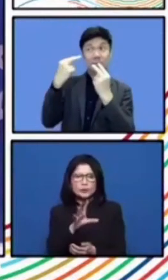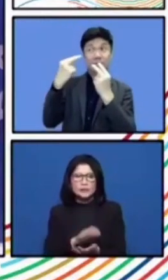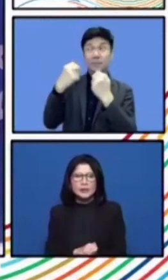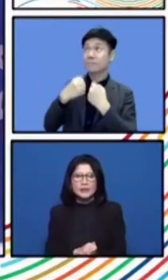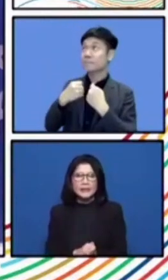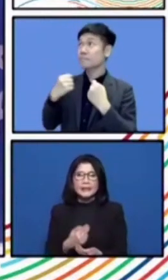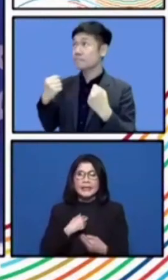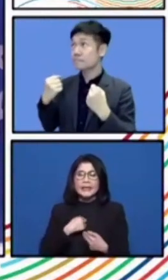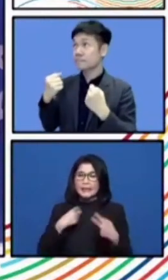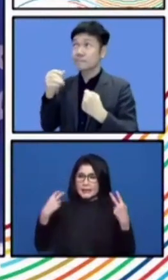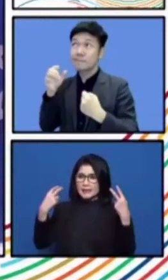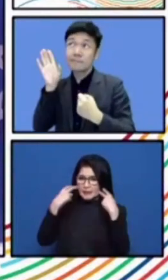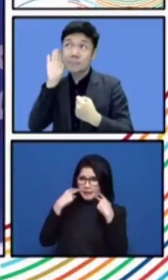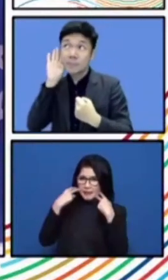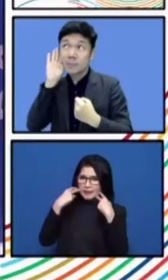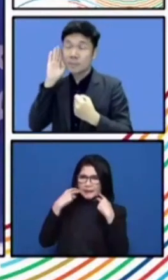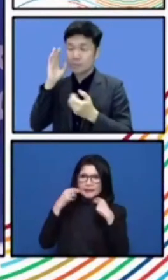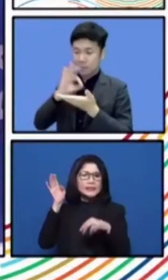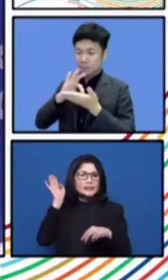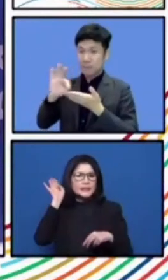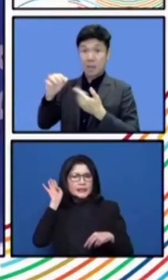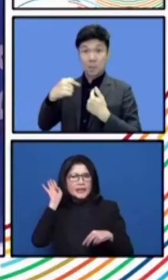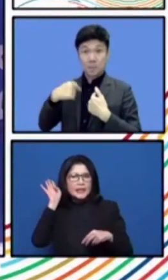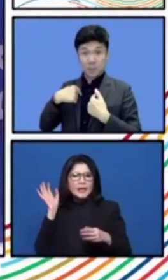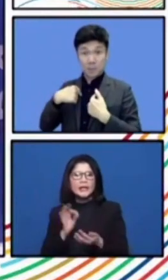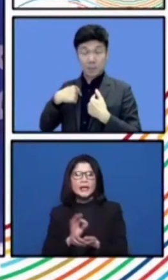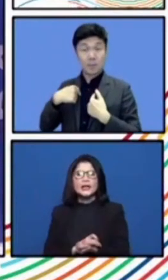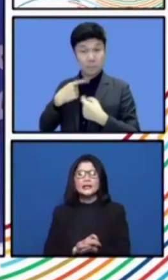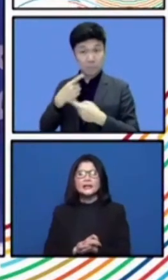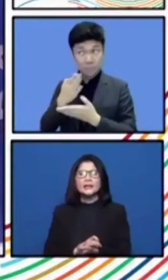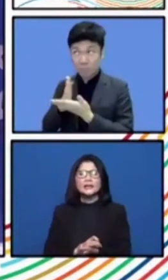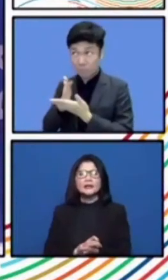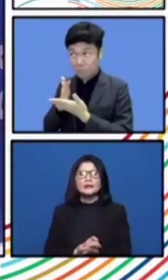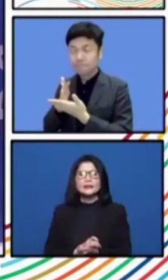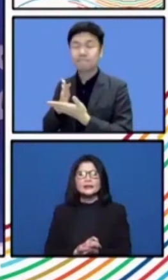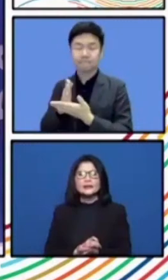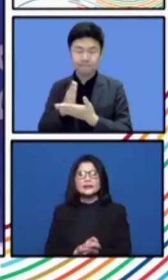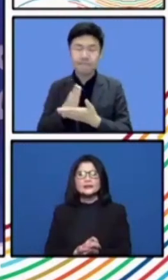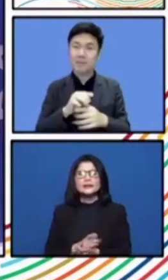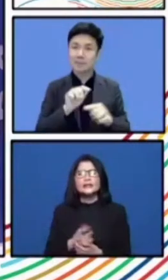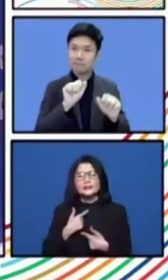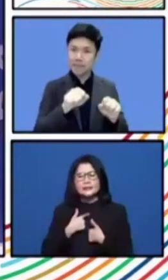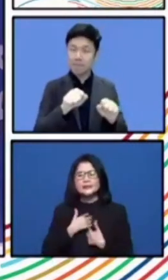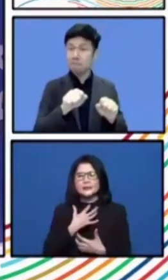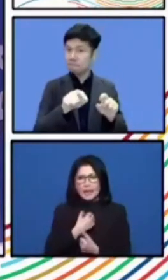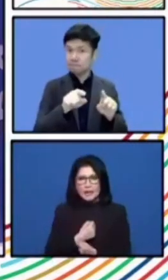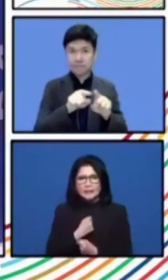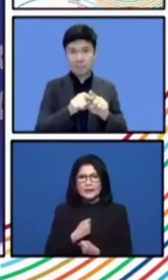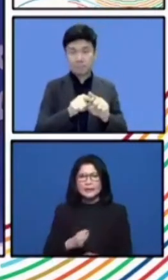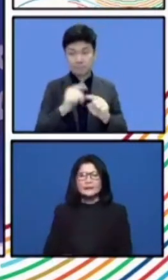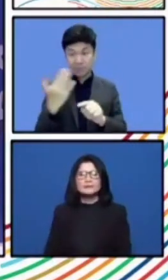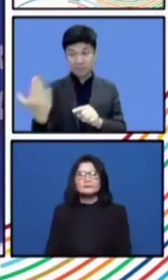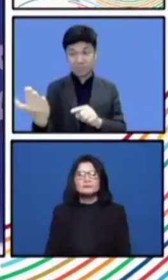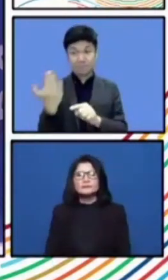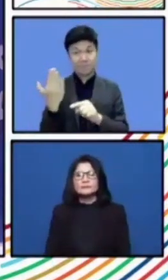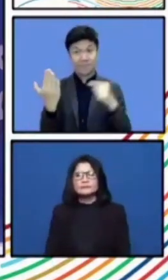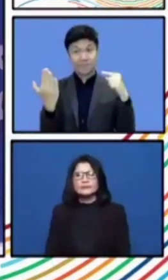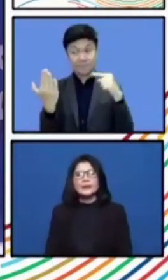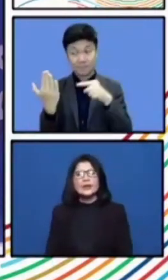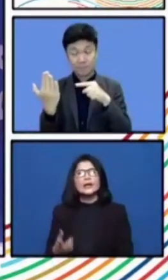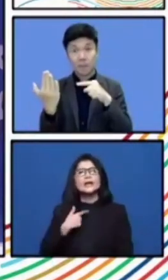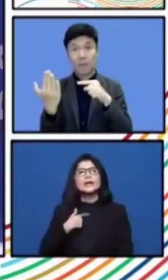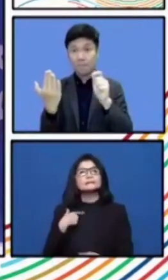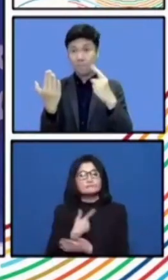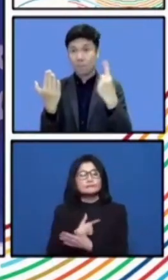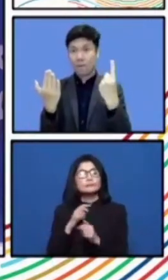and that is exactly um what what we are expected to to engage in on around those